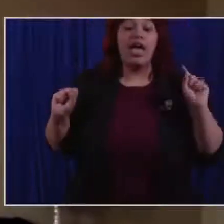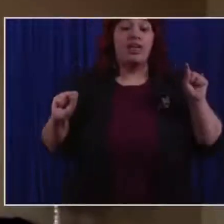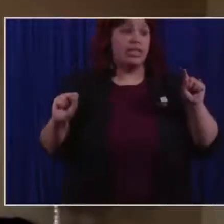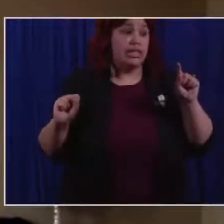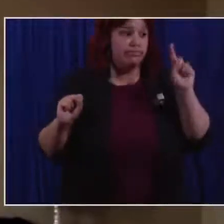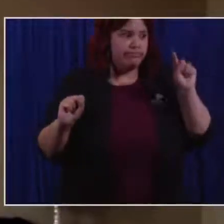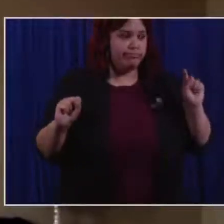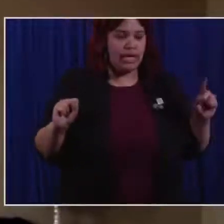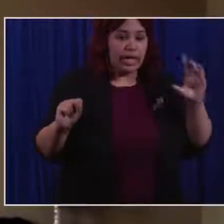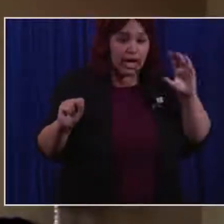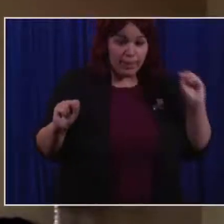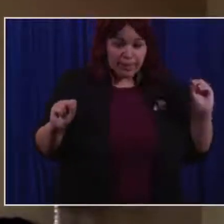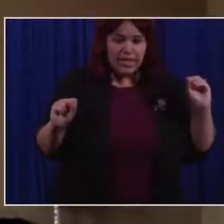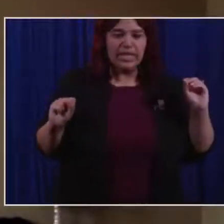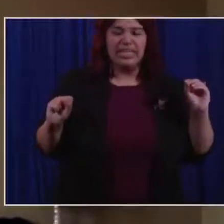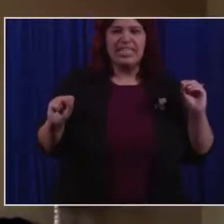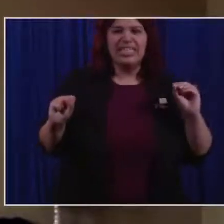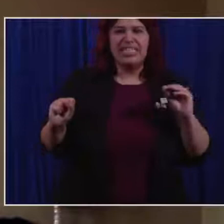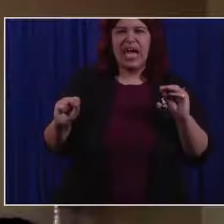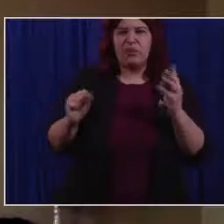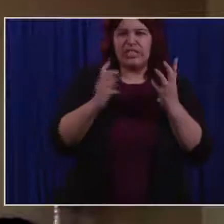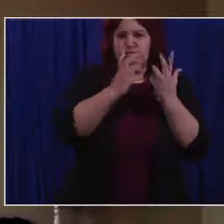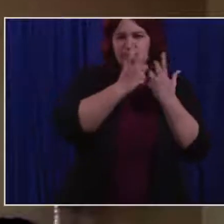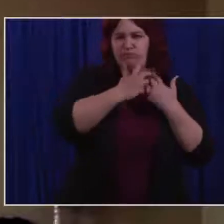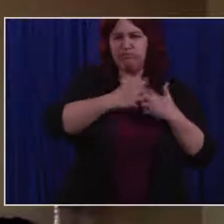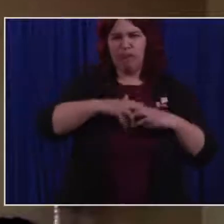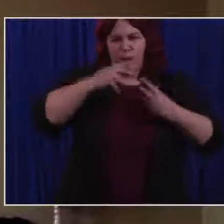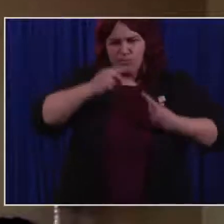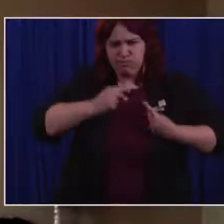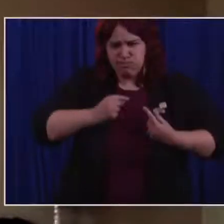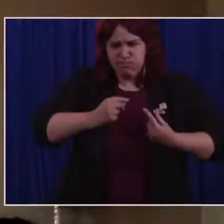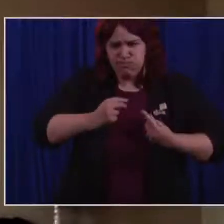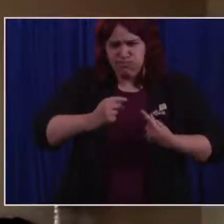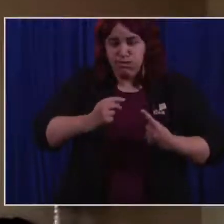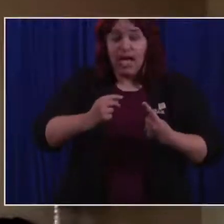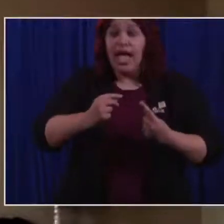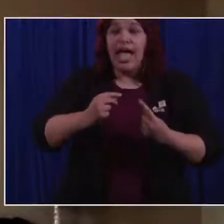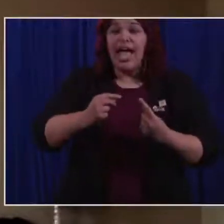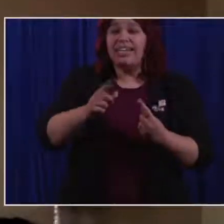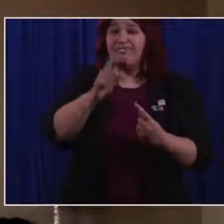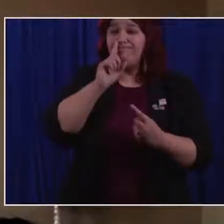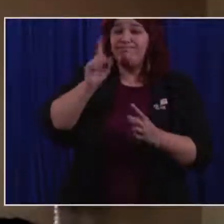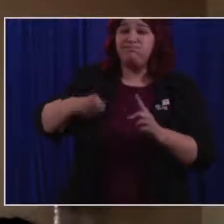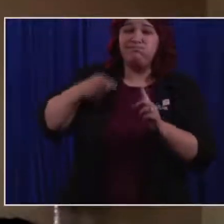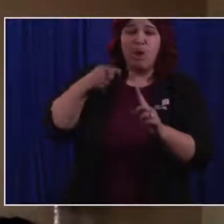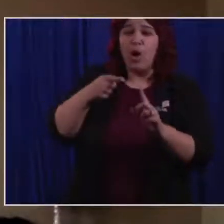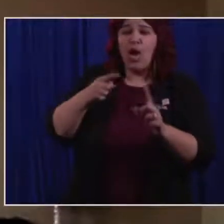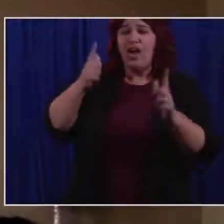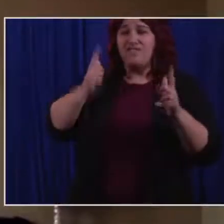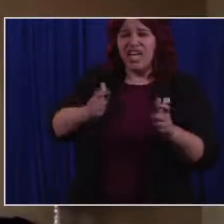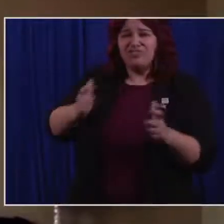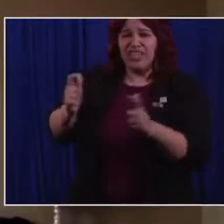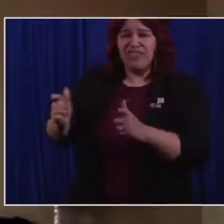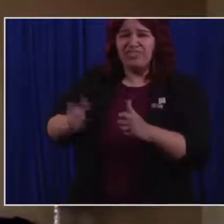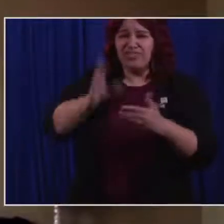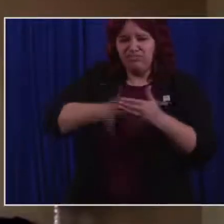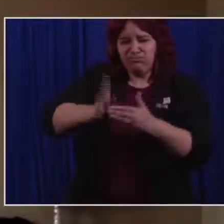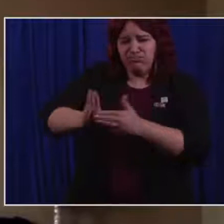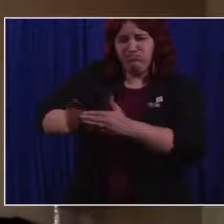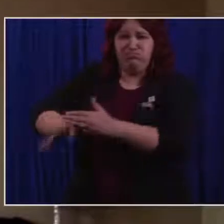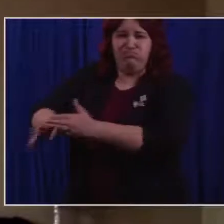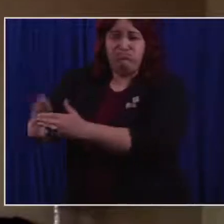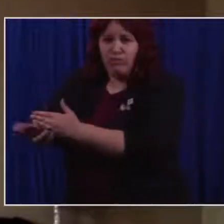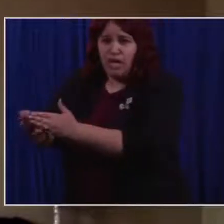team between them to run on a technical term, but it's really agile sprints. And those are 4 weeks in duration. We've